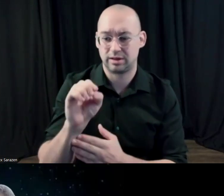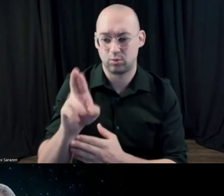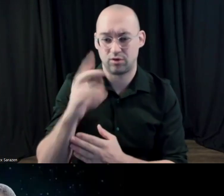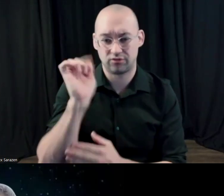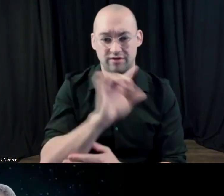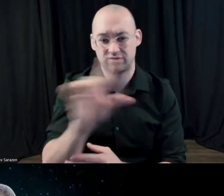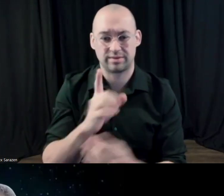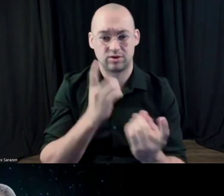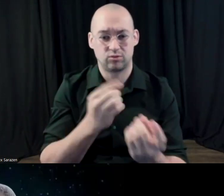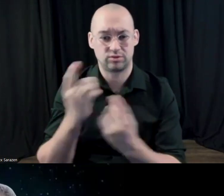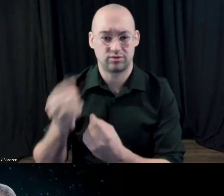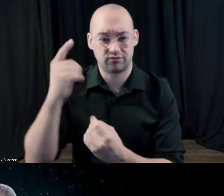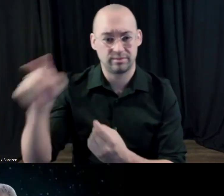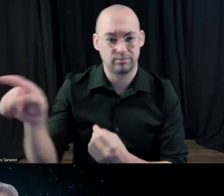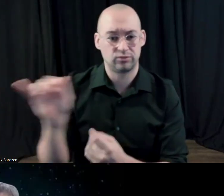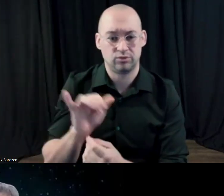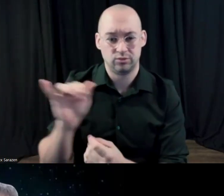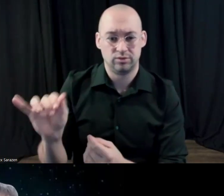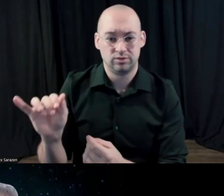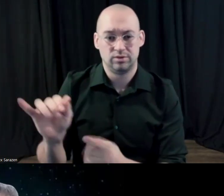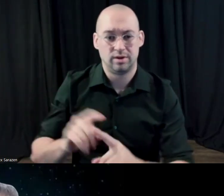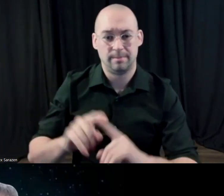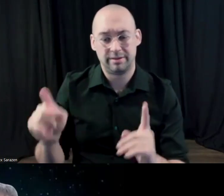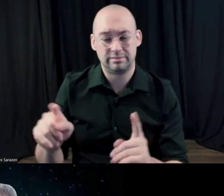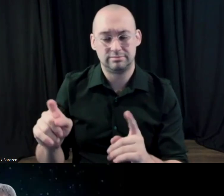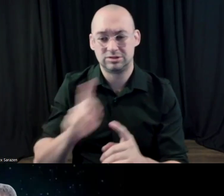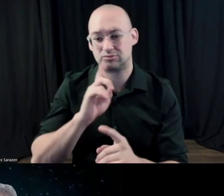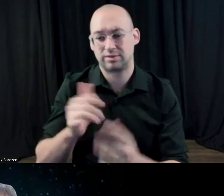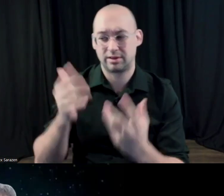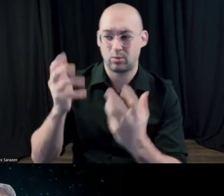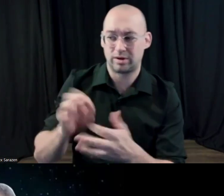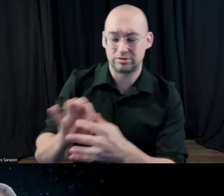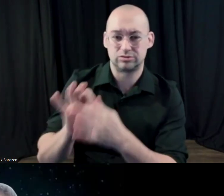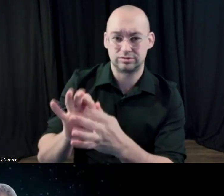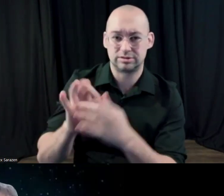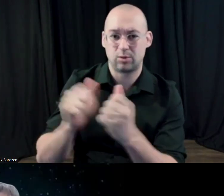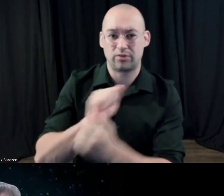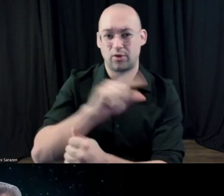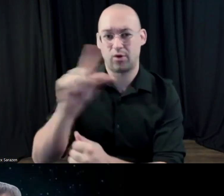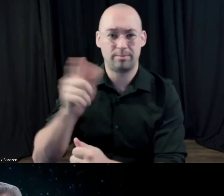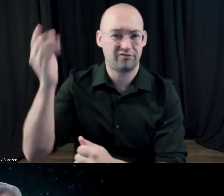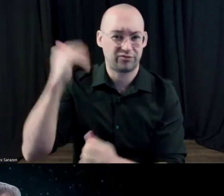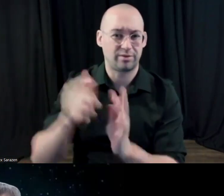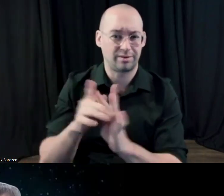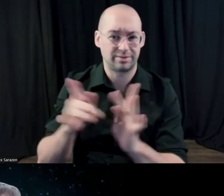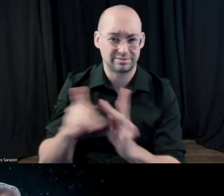too. But just really also just want to associate with all previous comments. Thank you.